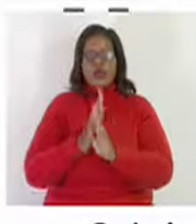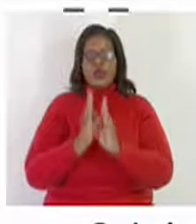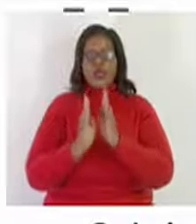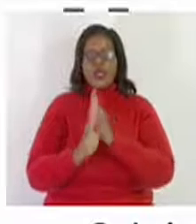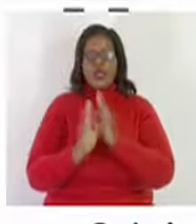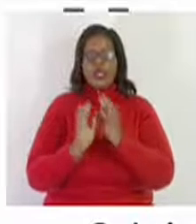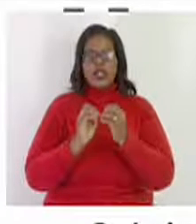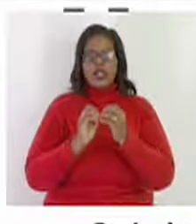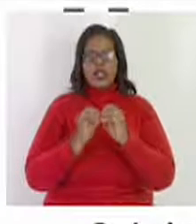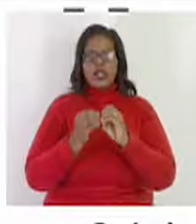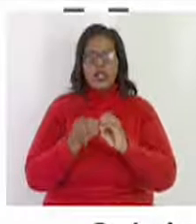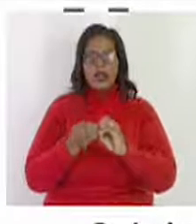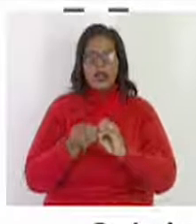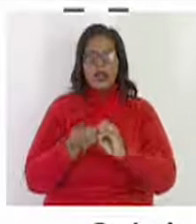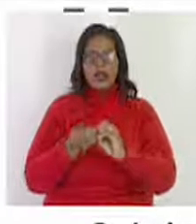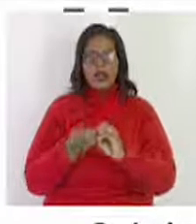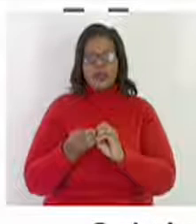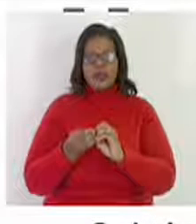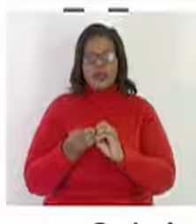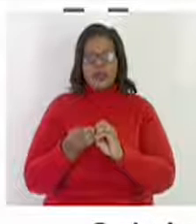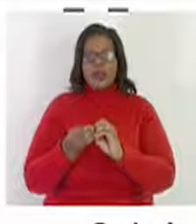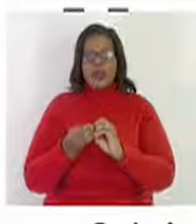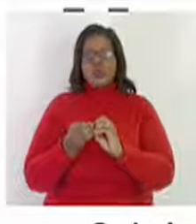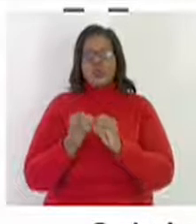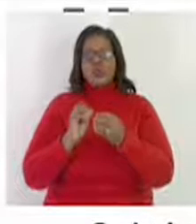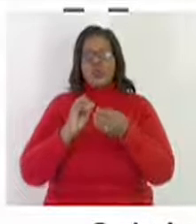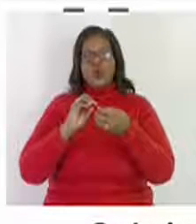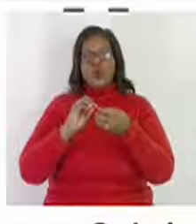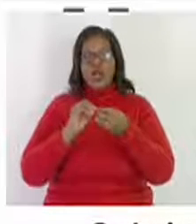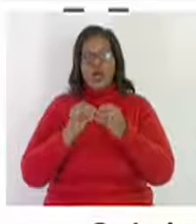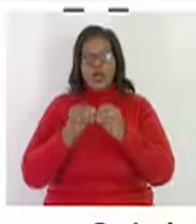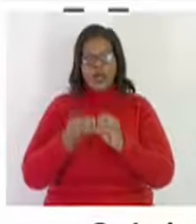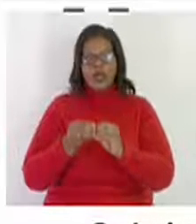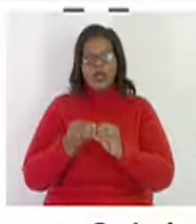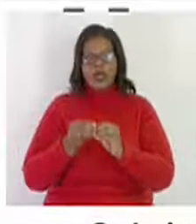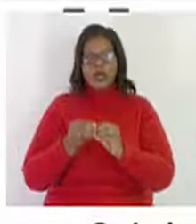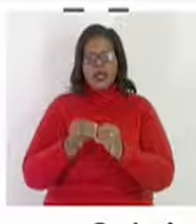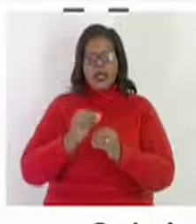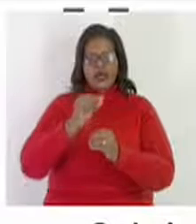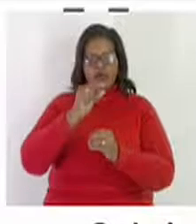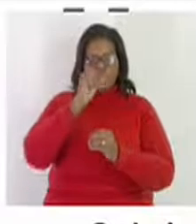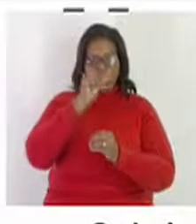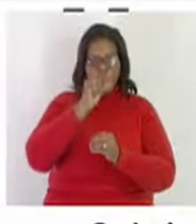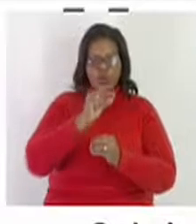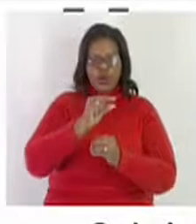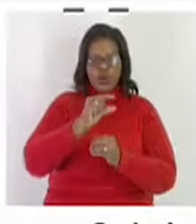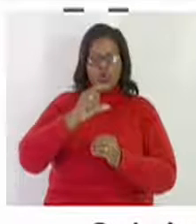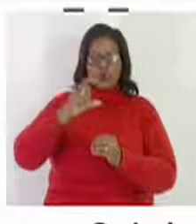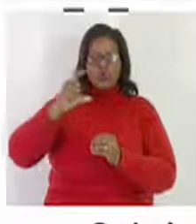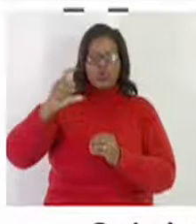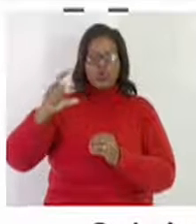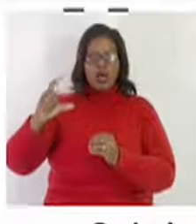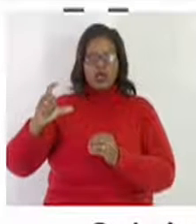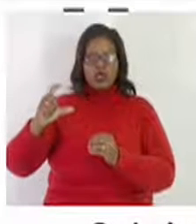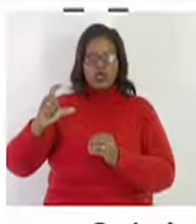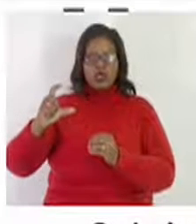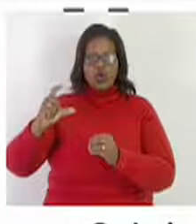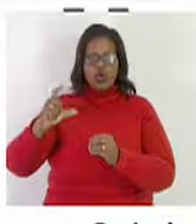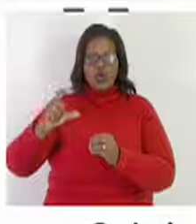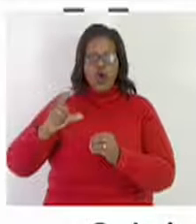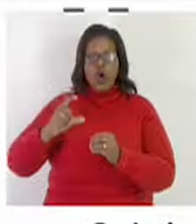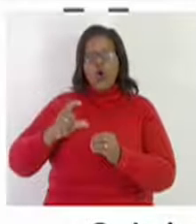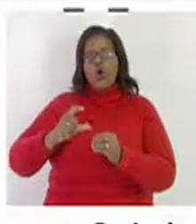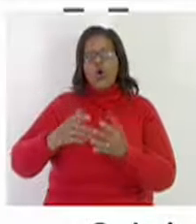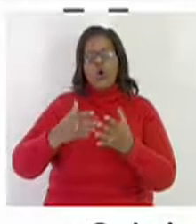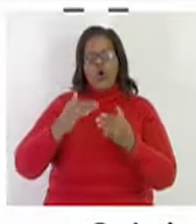We can arrange numbers in either ascending order, from smallest to largest, or in descending